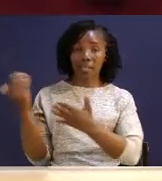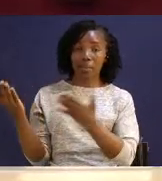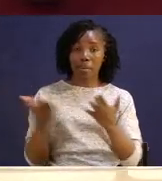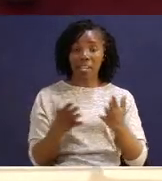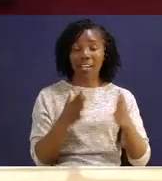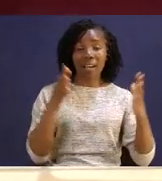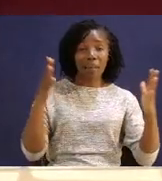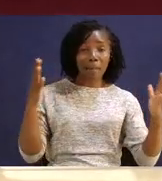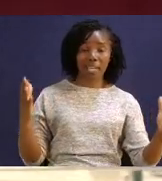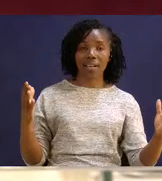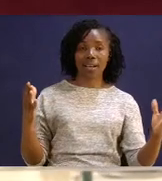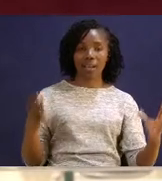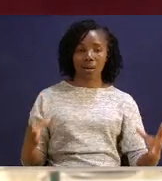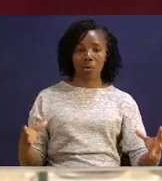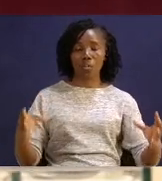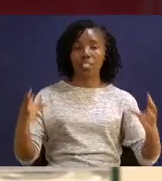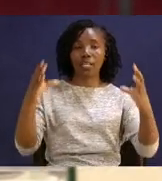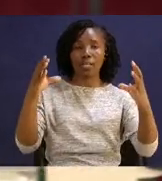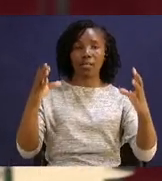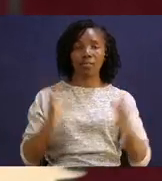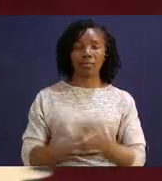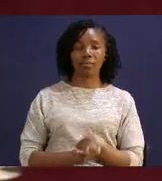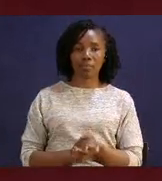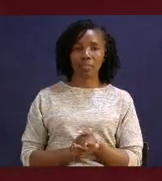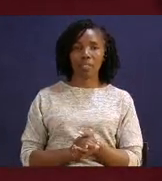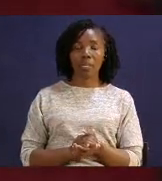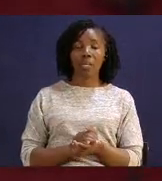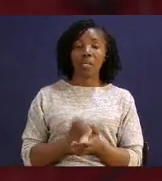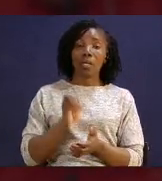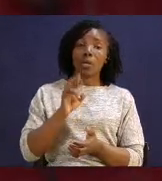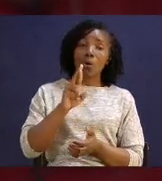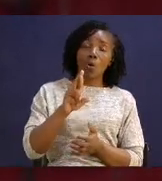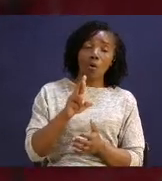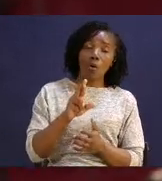A better container. Or enlarge